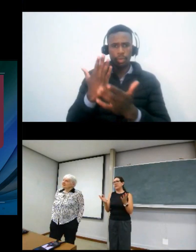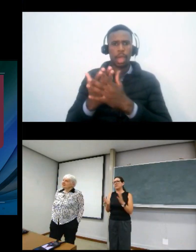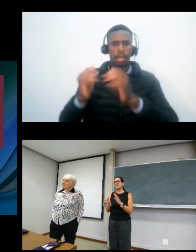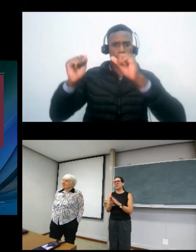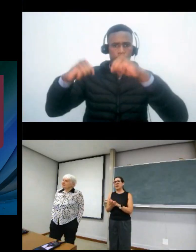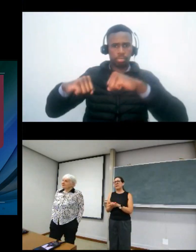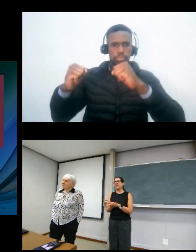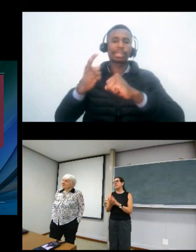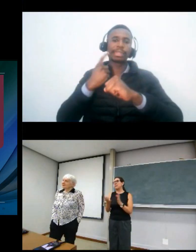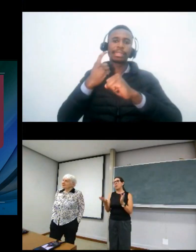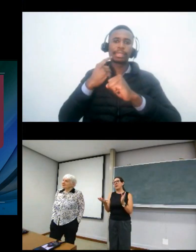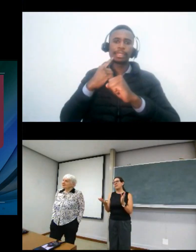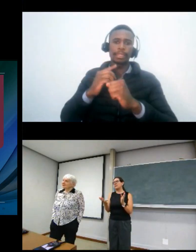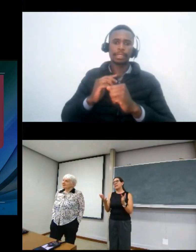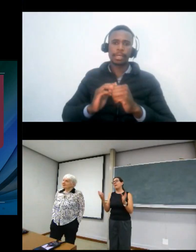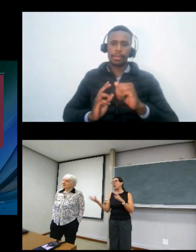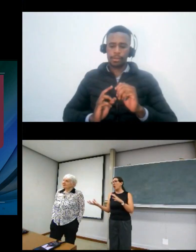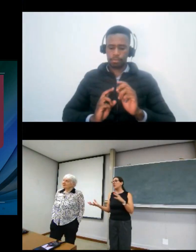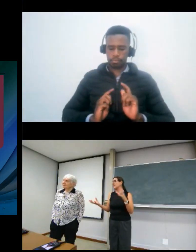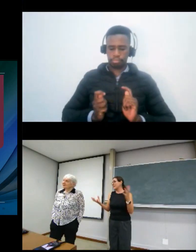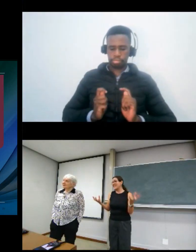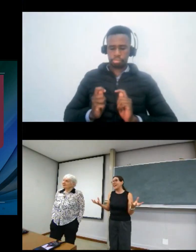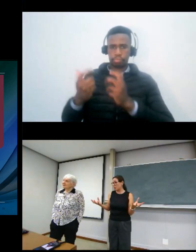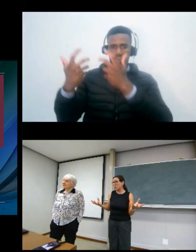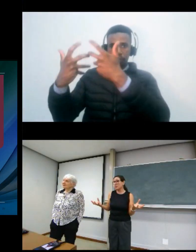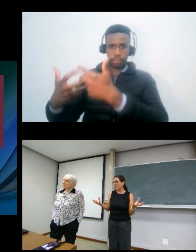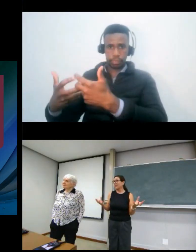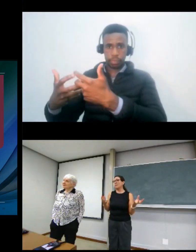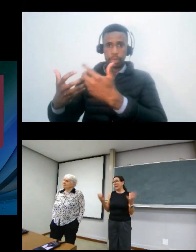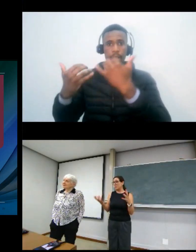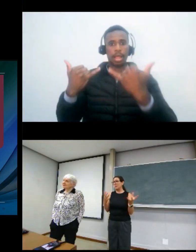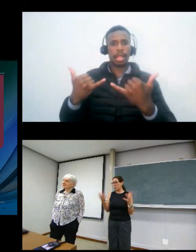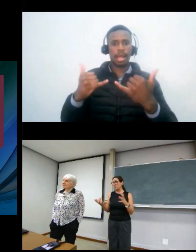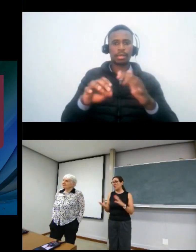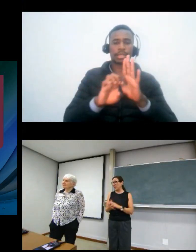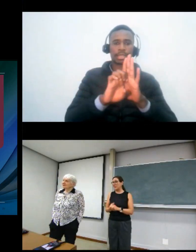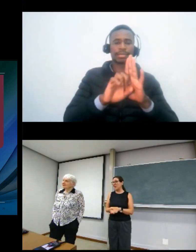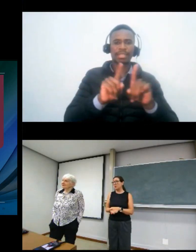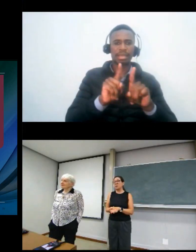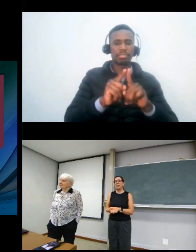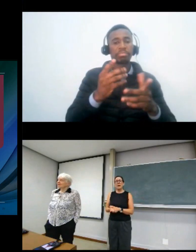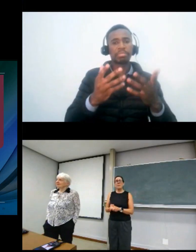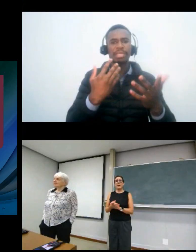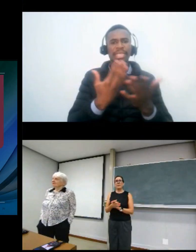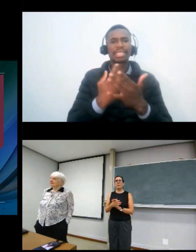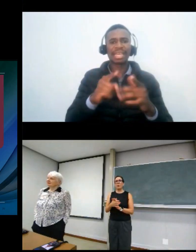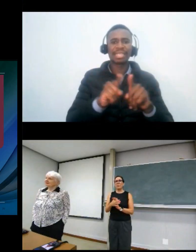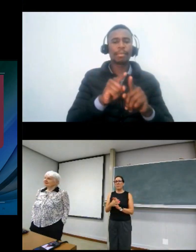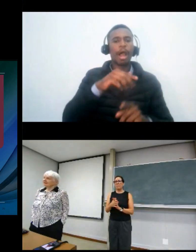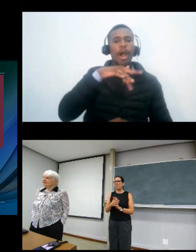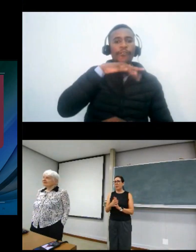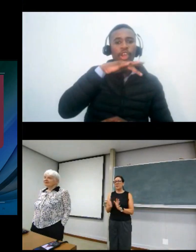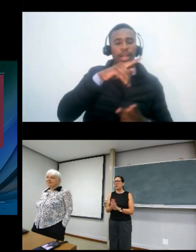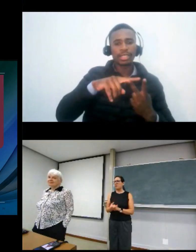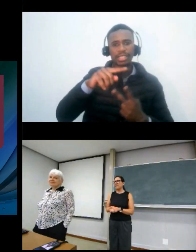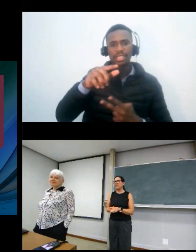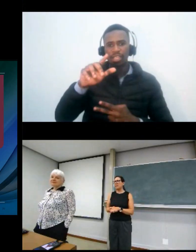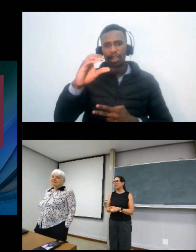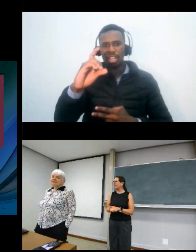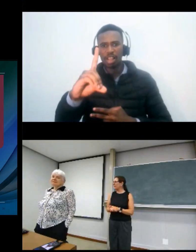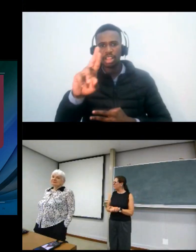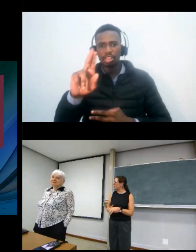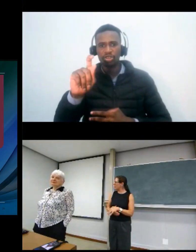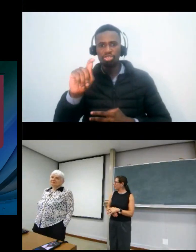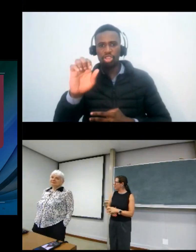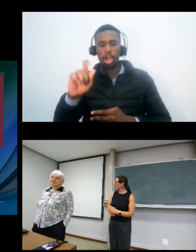but in the same way that, say, Afrikaans and Dutch might be mutually intelligible, but for the vast